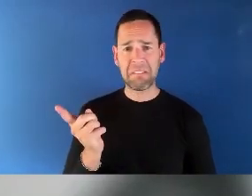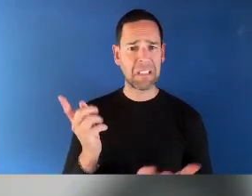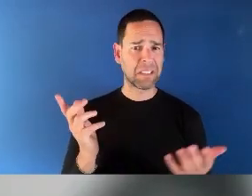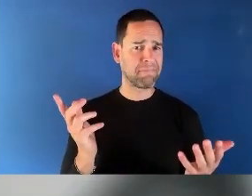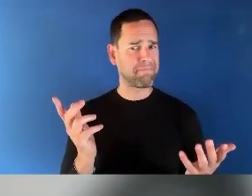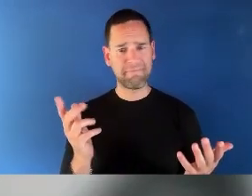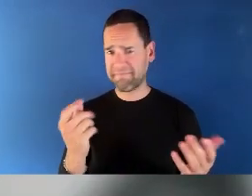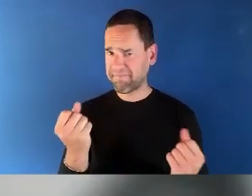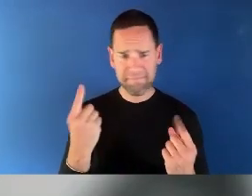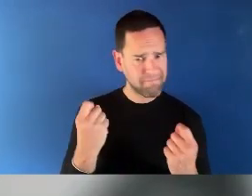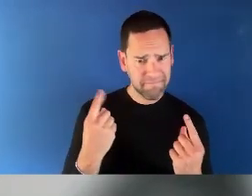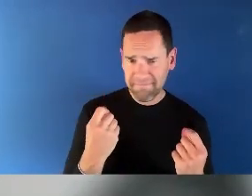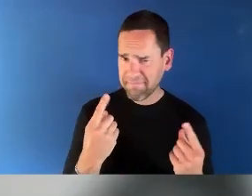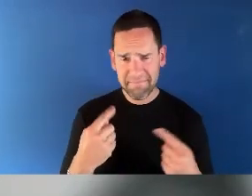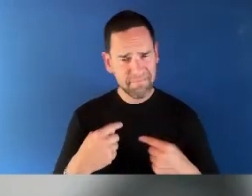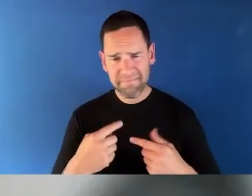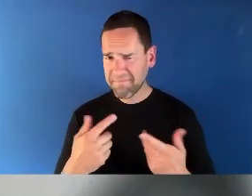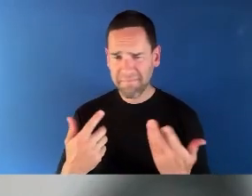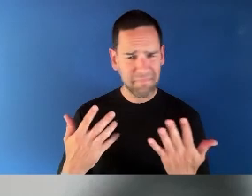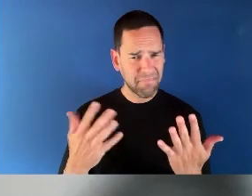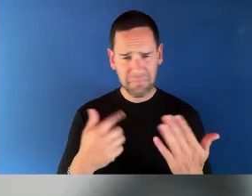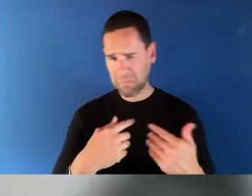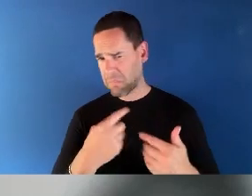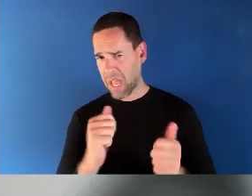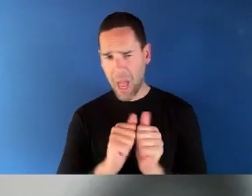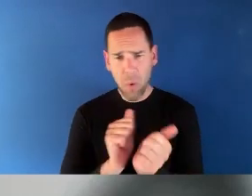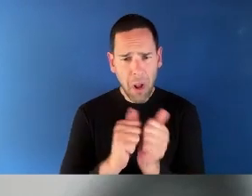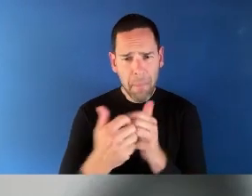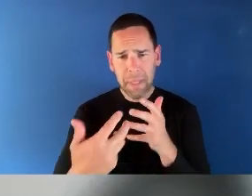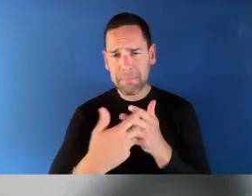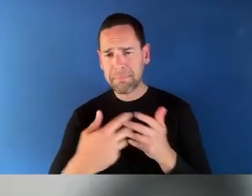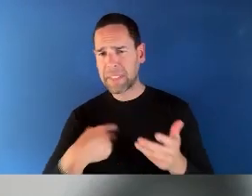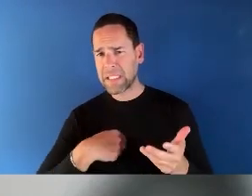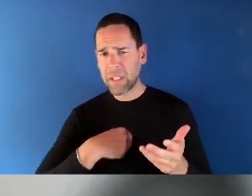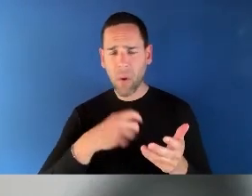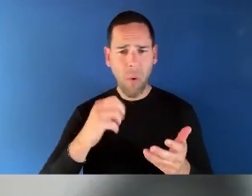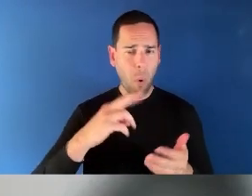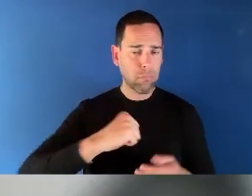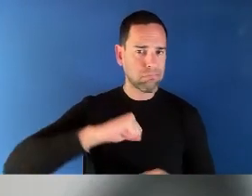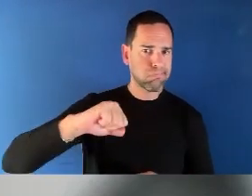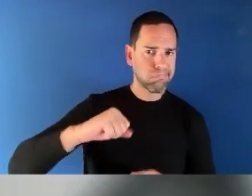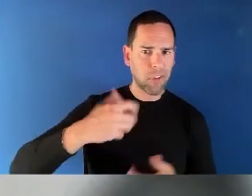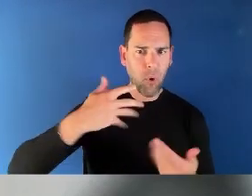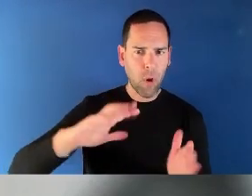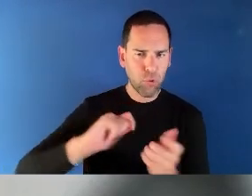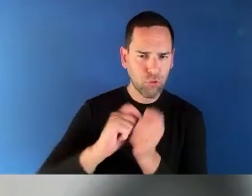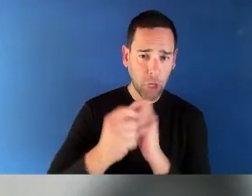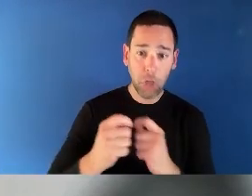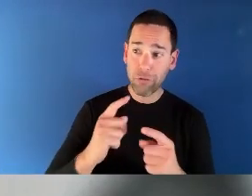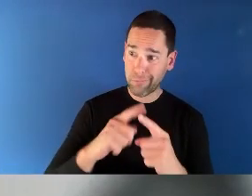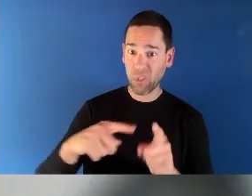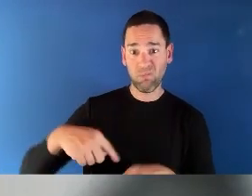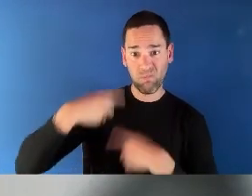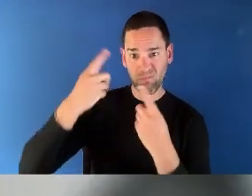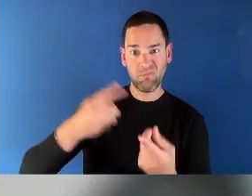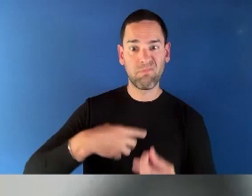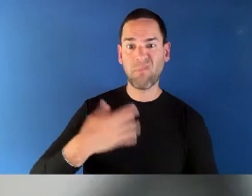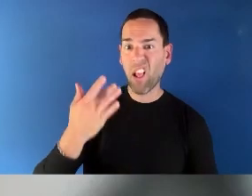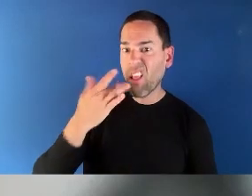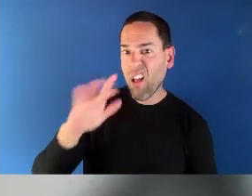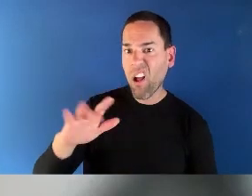don't understand or are resistant to change when it comes to accommodations. But I've been really fortunate to have a group like the